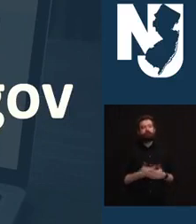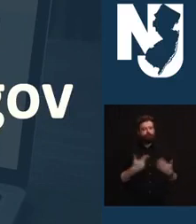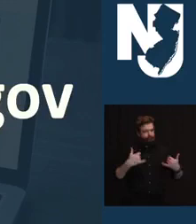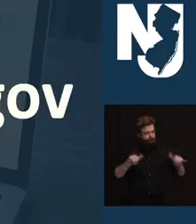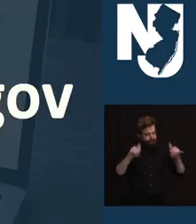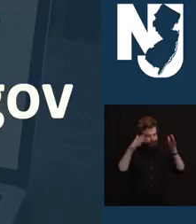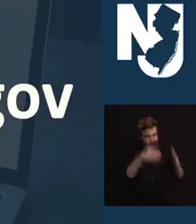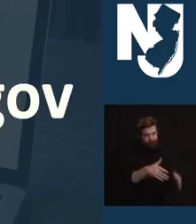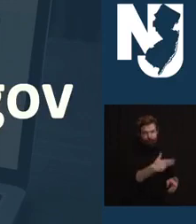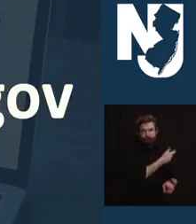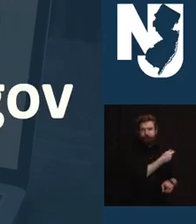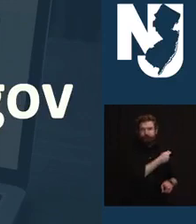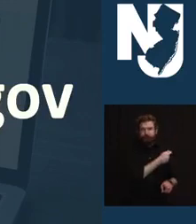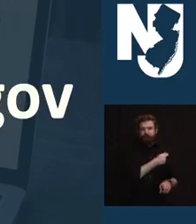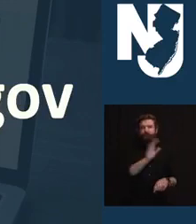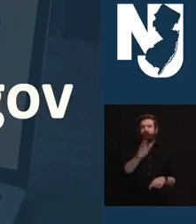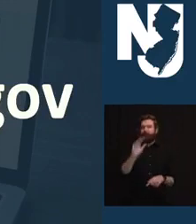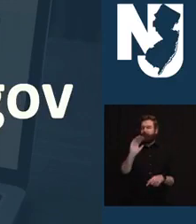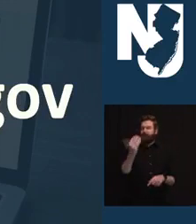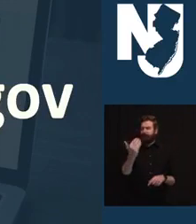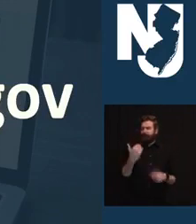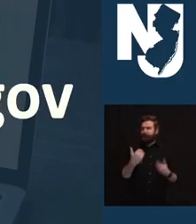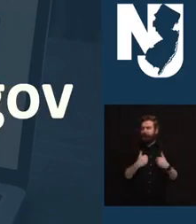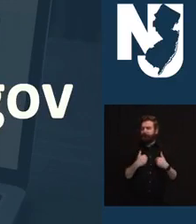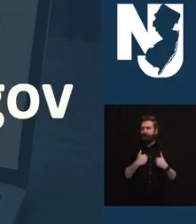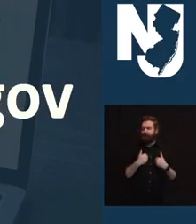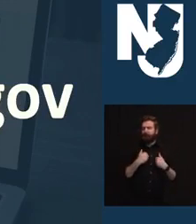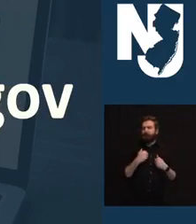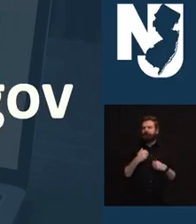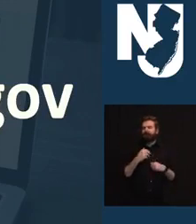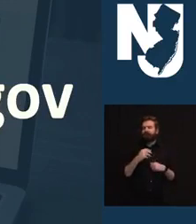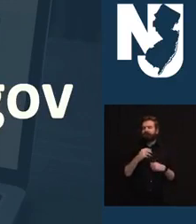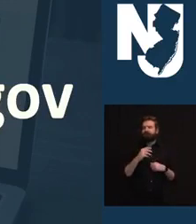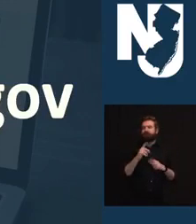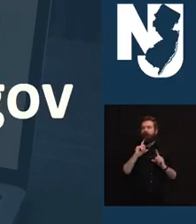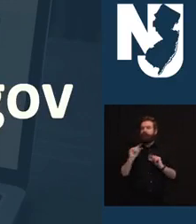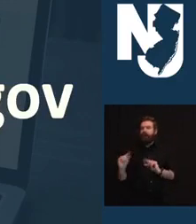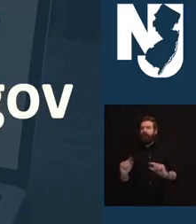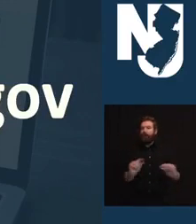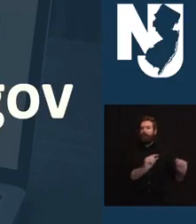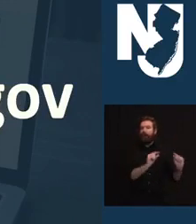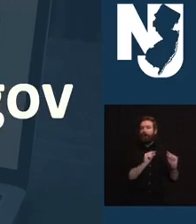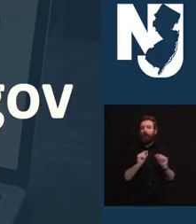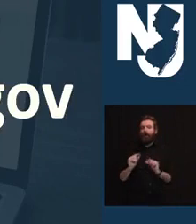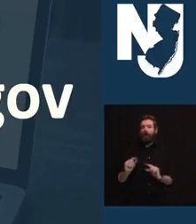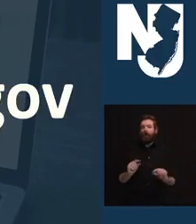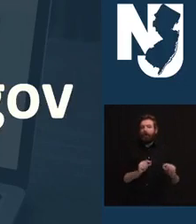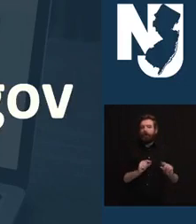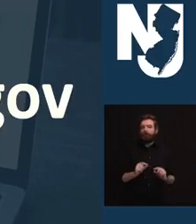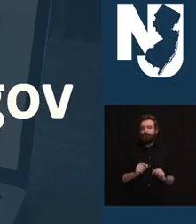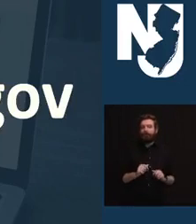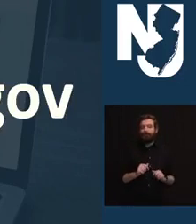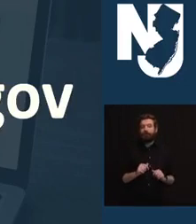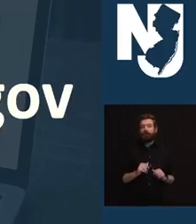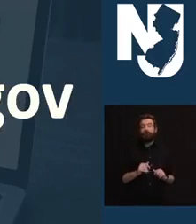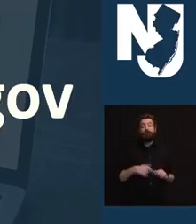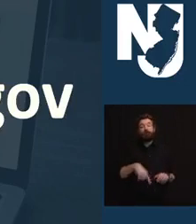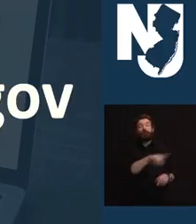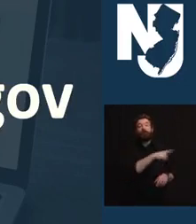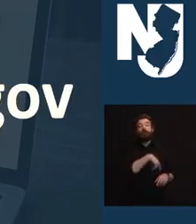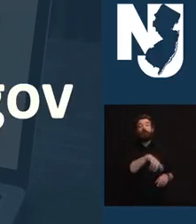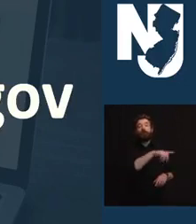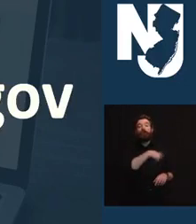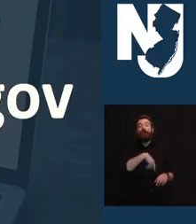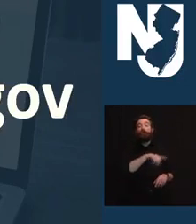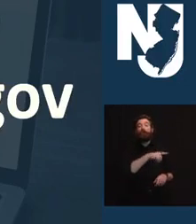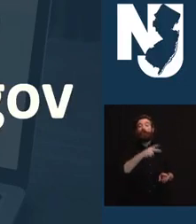there in some circles, that we're vaccinating smokers while we're not vaccinating another group, whether it be our blessed heroic educators or